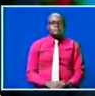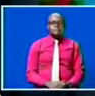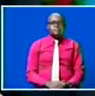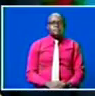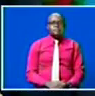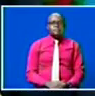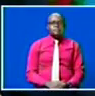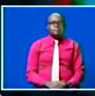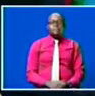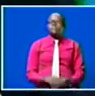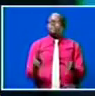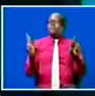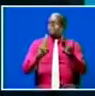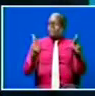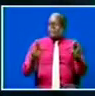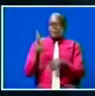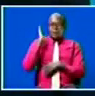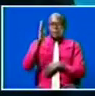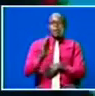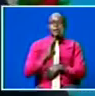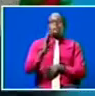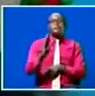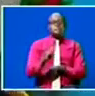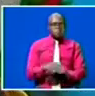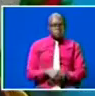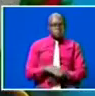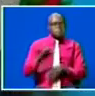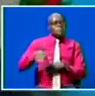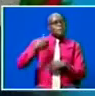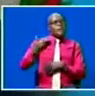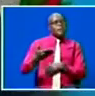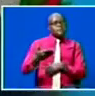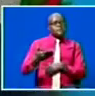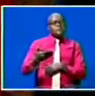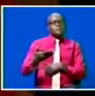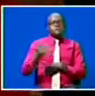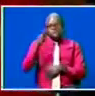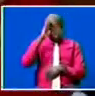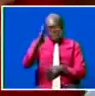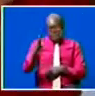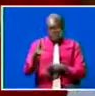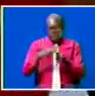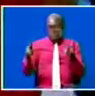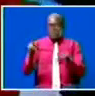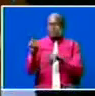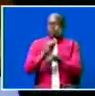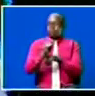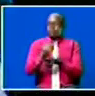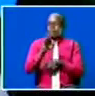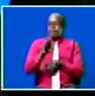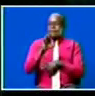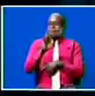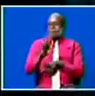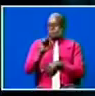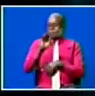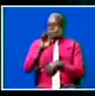I'm ready to start. I will be from next Sunday. And FKF appoints Sebastian